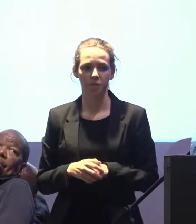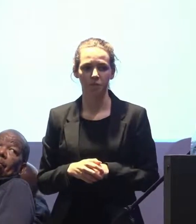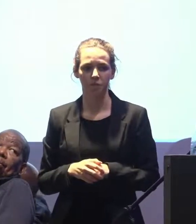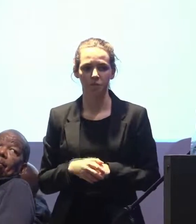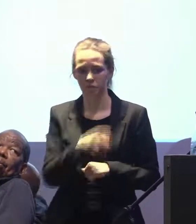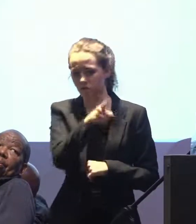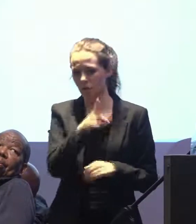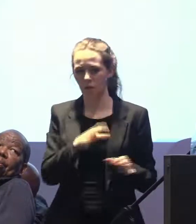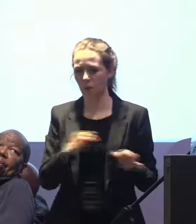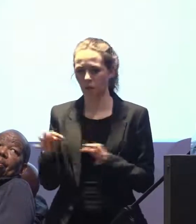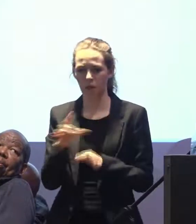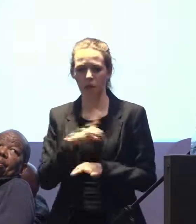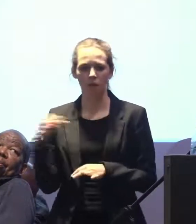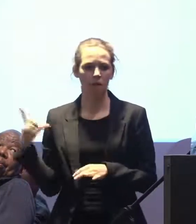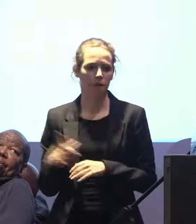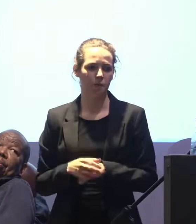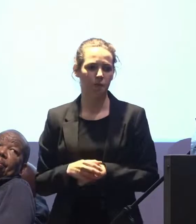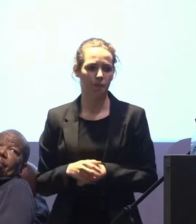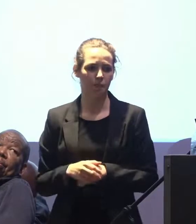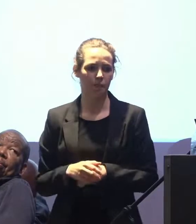Because this is taking longer.